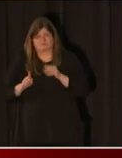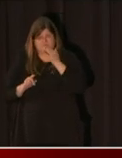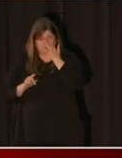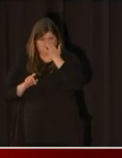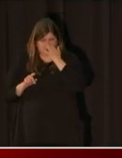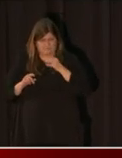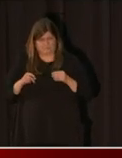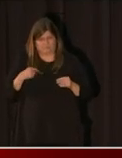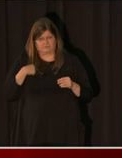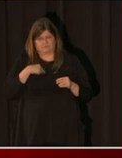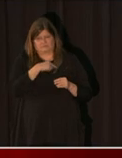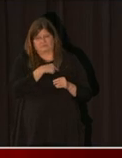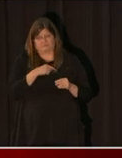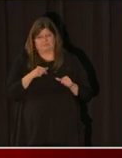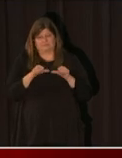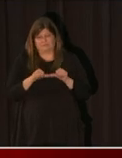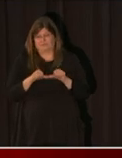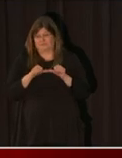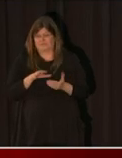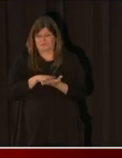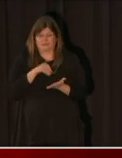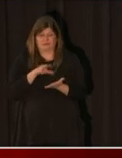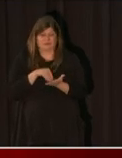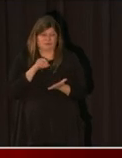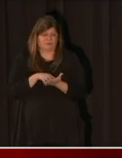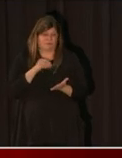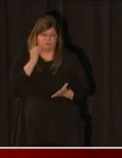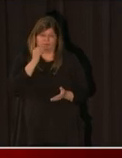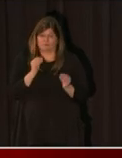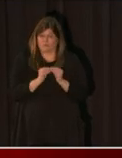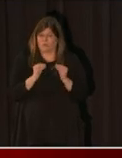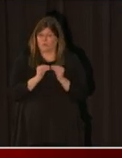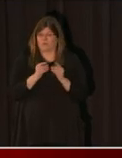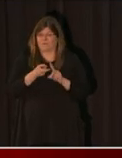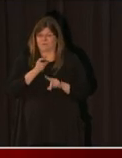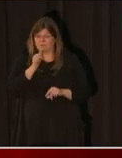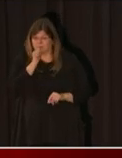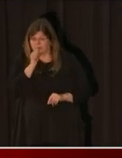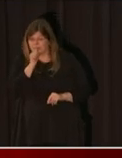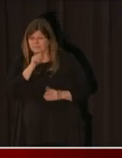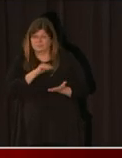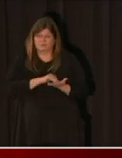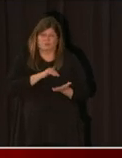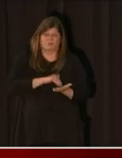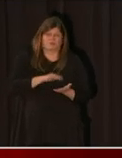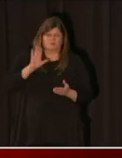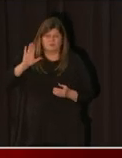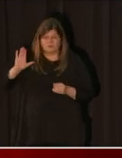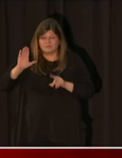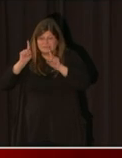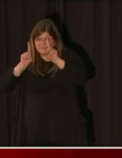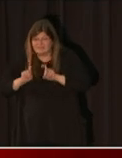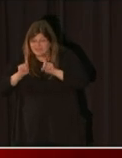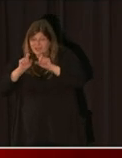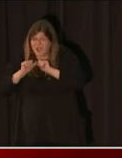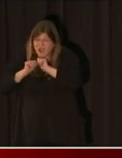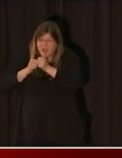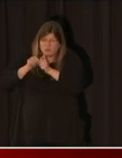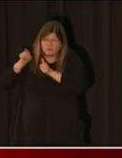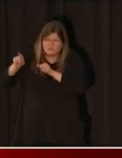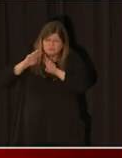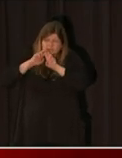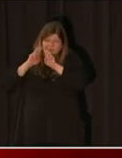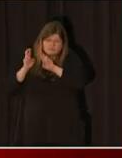will continue to learn more from the private providers about the testing that they're doing and how they're reporting that information to us,